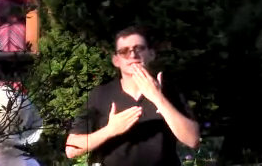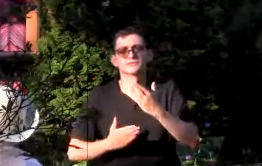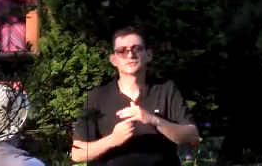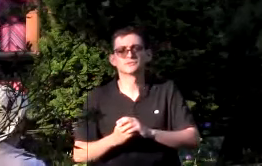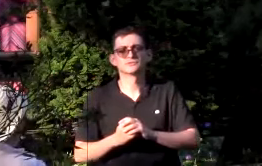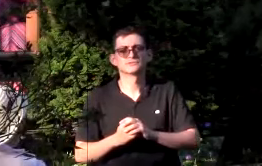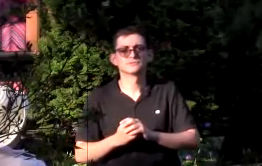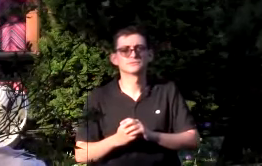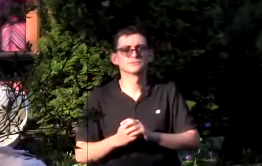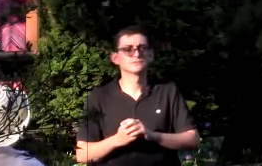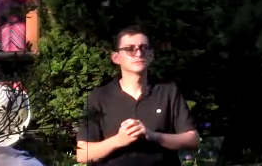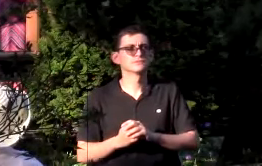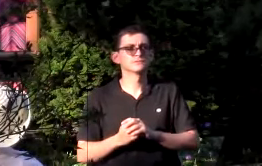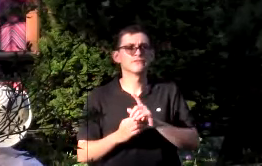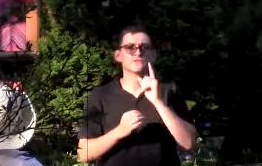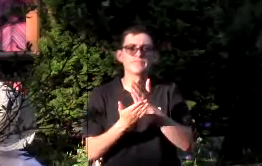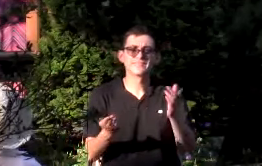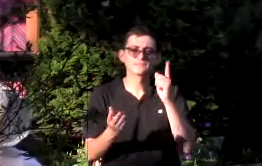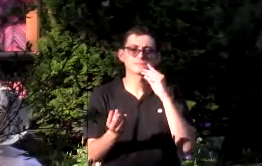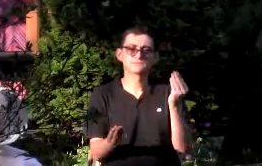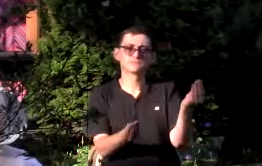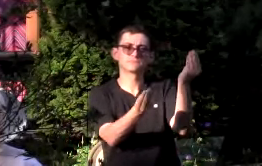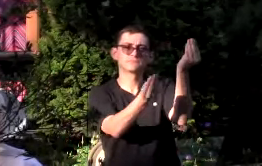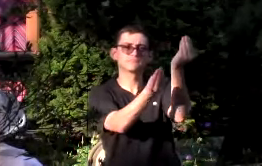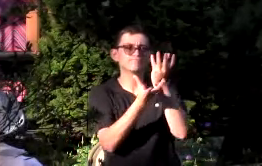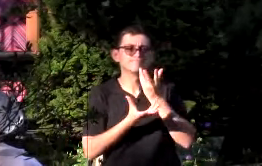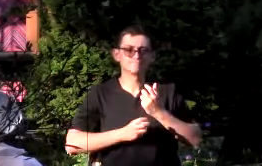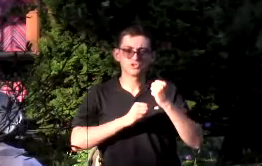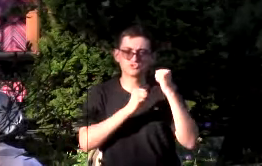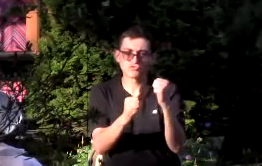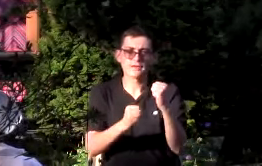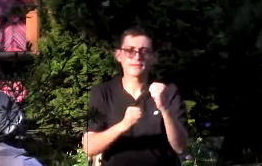for those things that give us strength and courage.